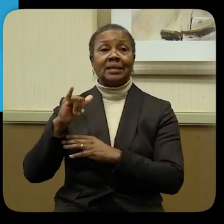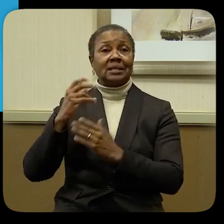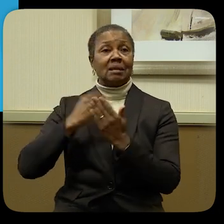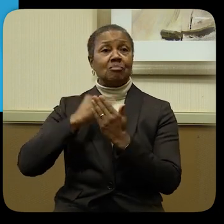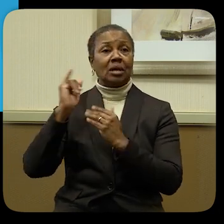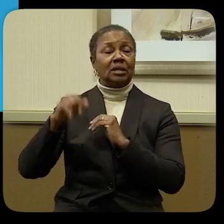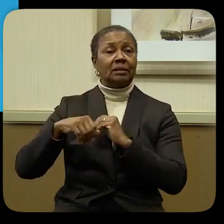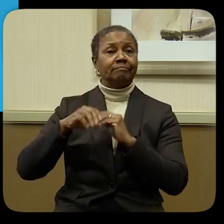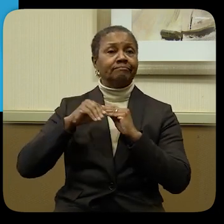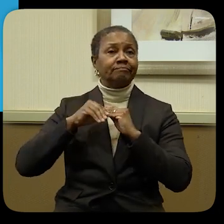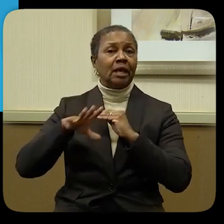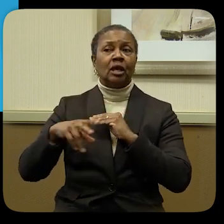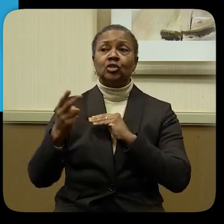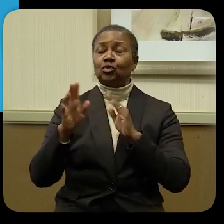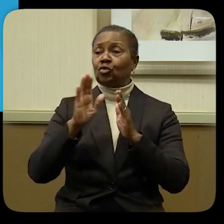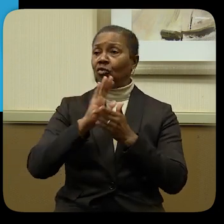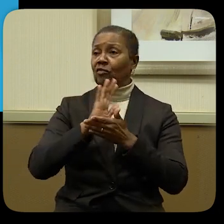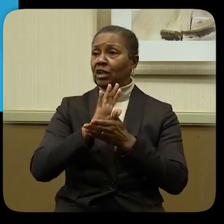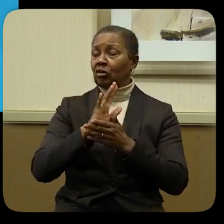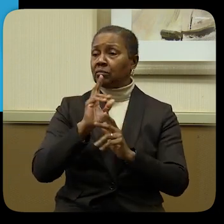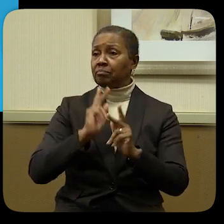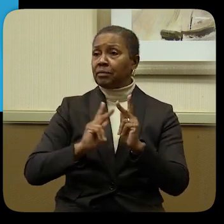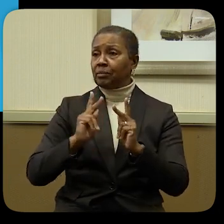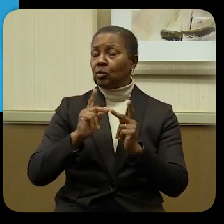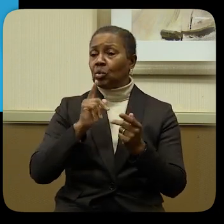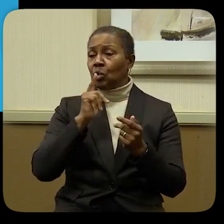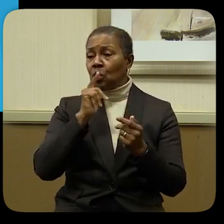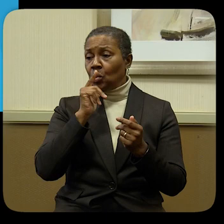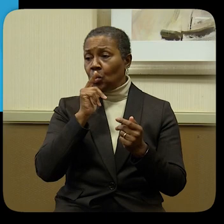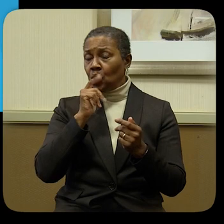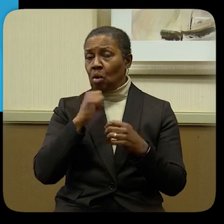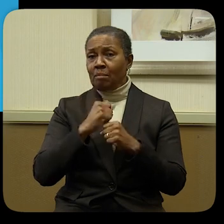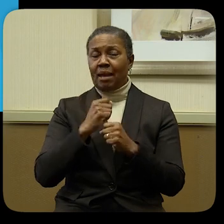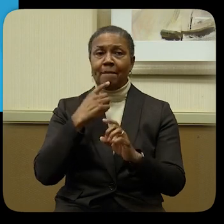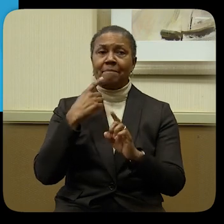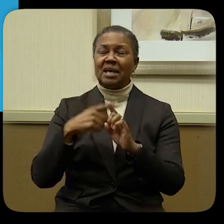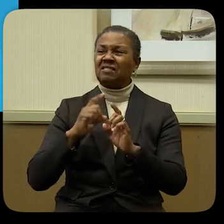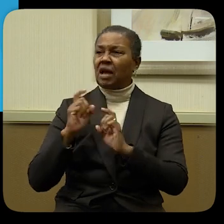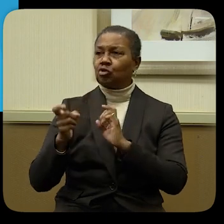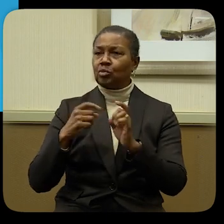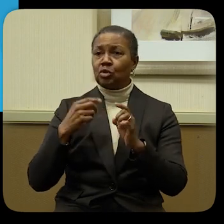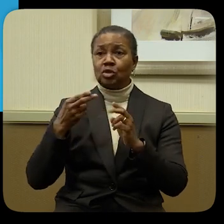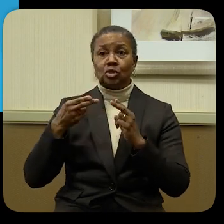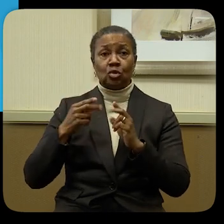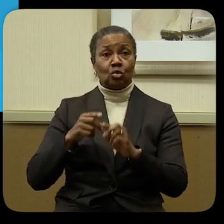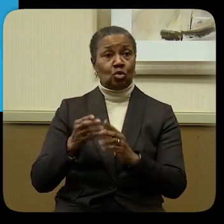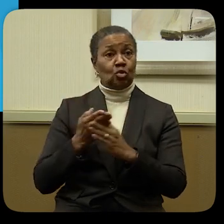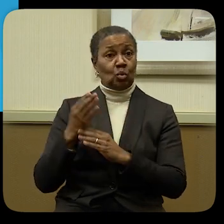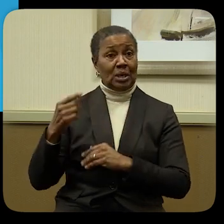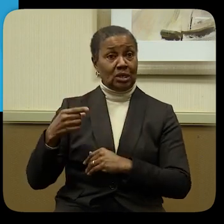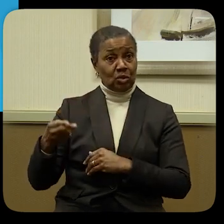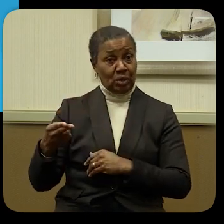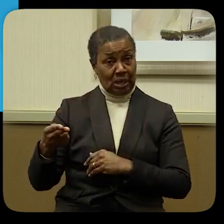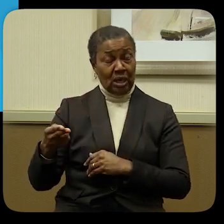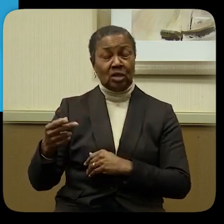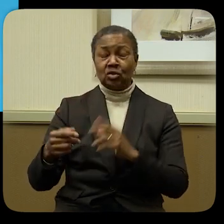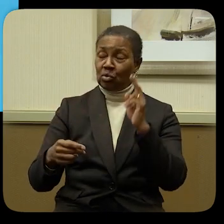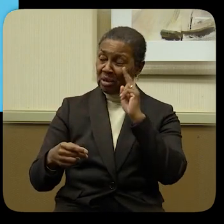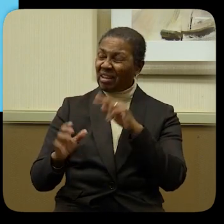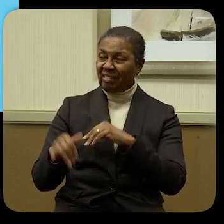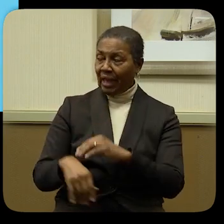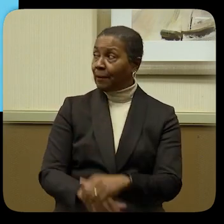2 videos about people who've made positive contributions in history. So you can take a peek at